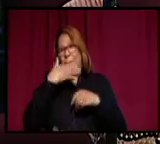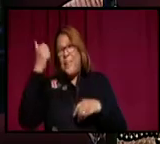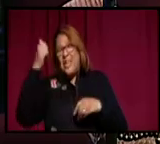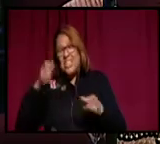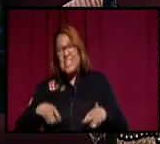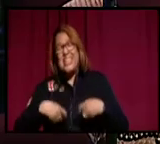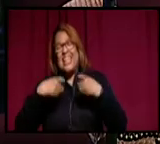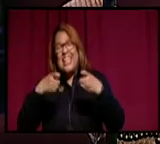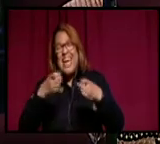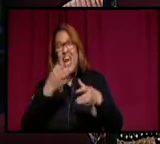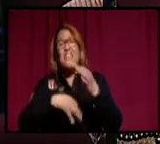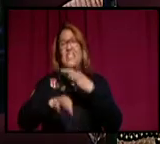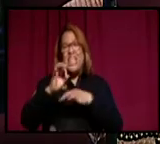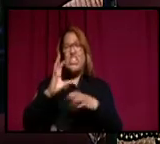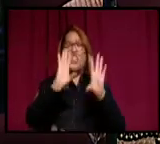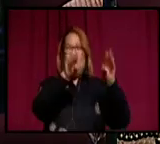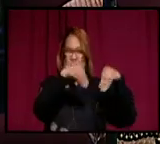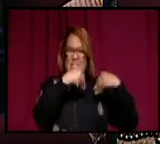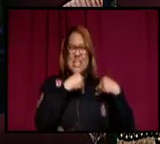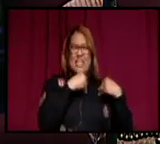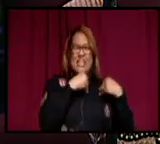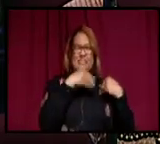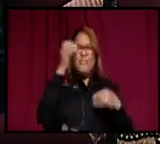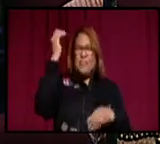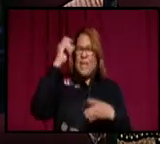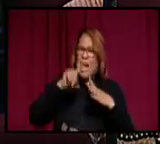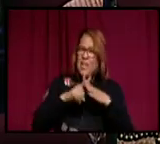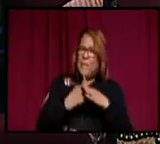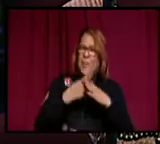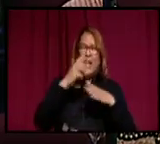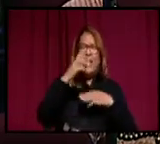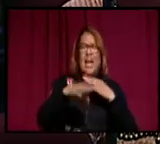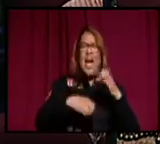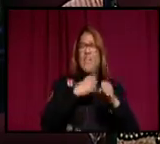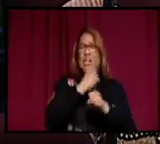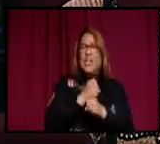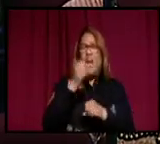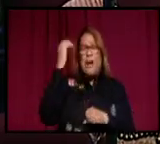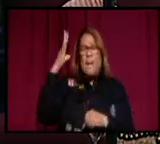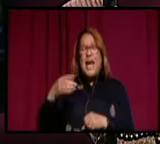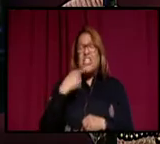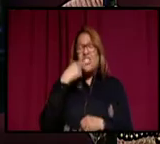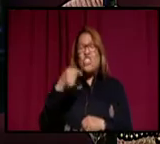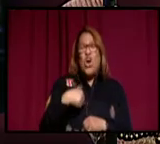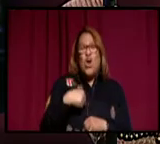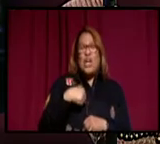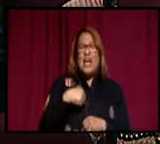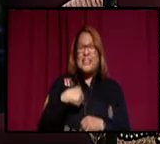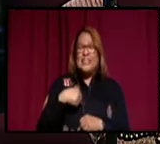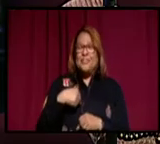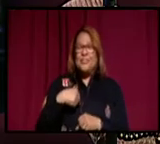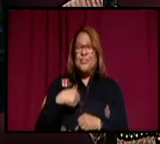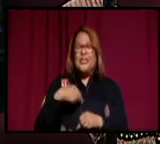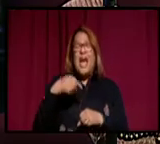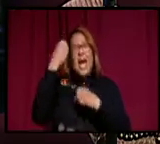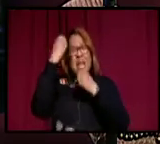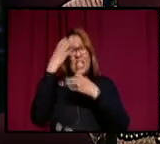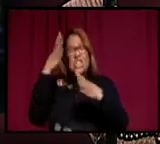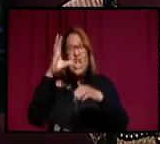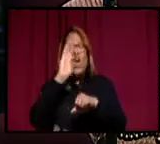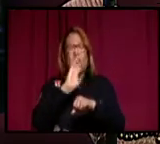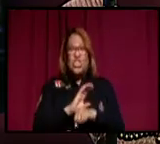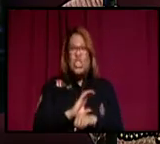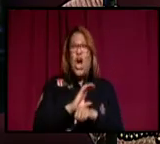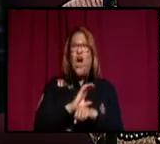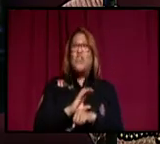is to receive. Our pastor told us at the beginning of the year on New Year's night that the Lord said to her to tell the church on the rock that